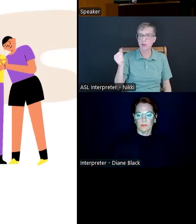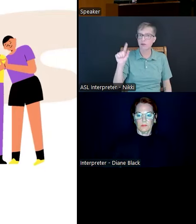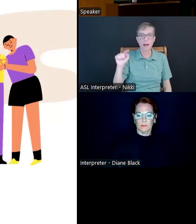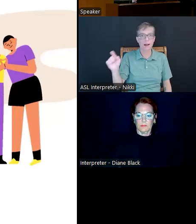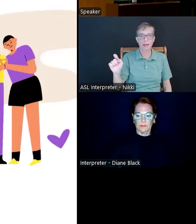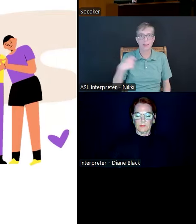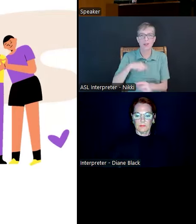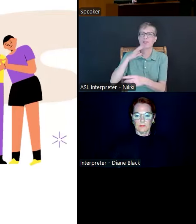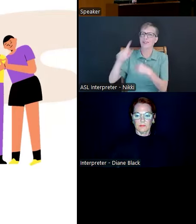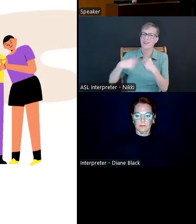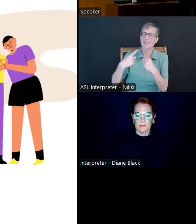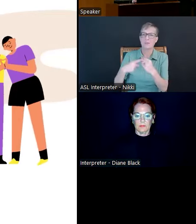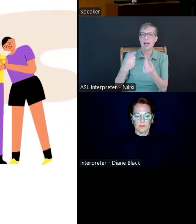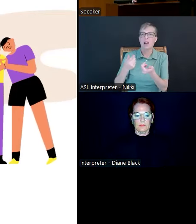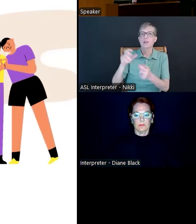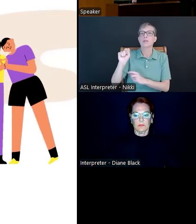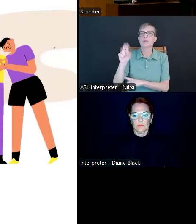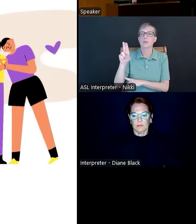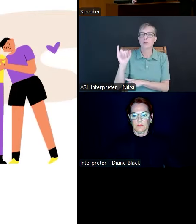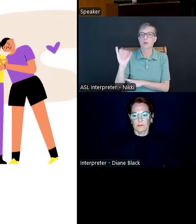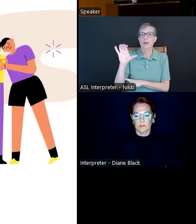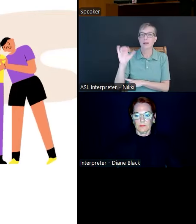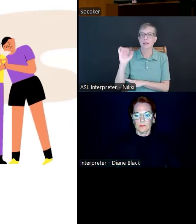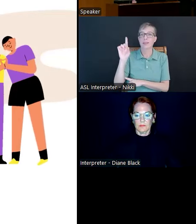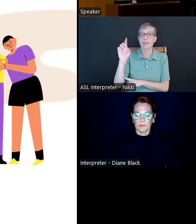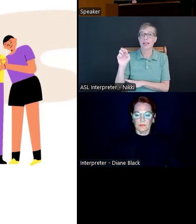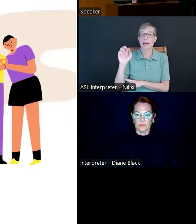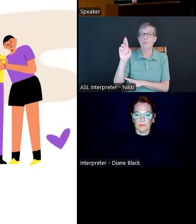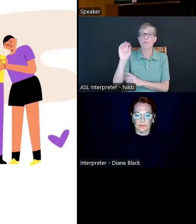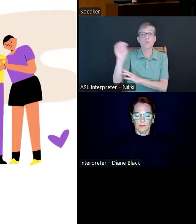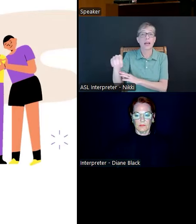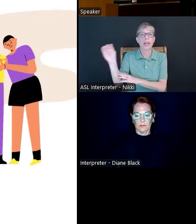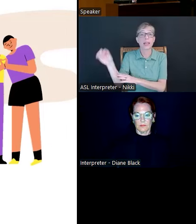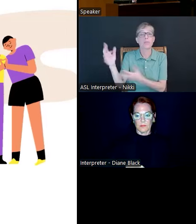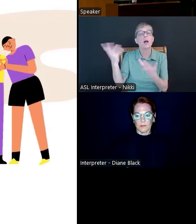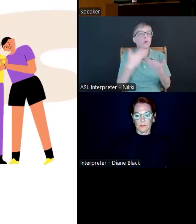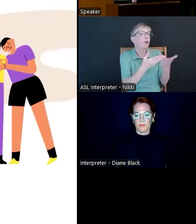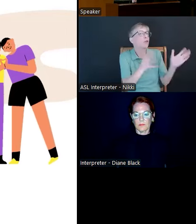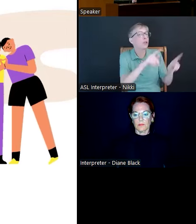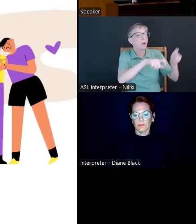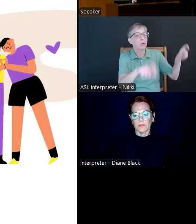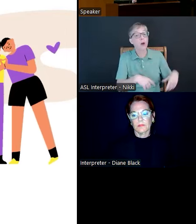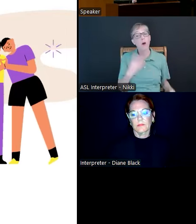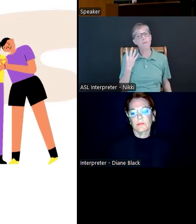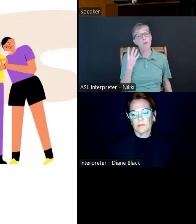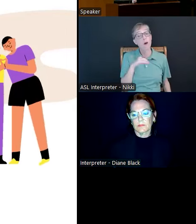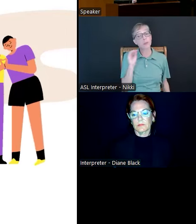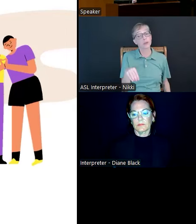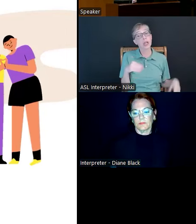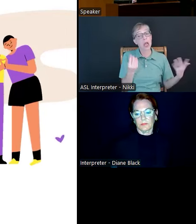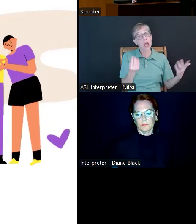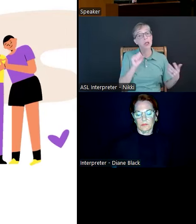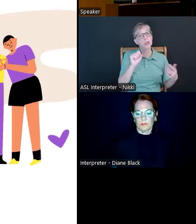person too, but I'm gonna put it in a different context. If we look at the general population, about 4% attempt suicide within the age of like 15